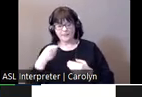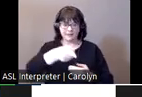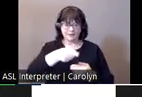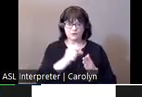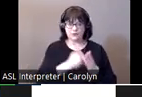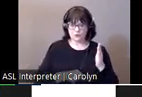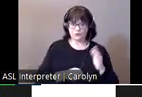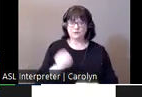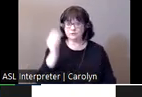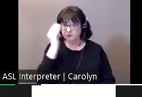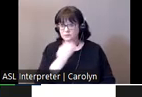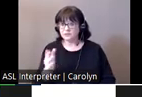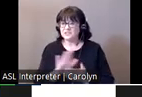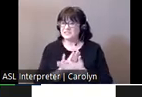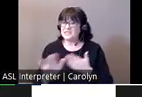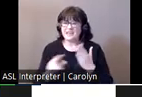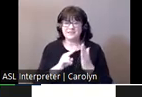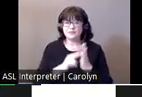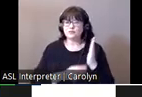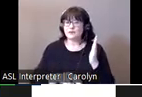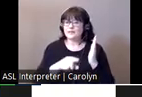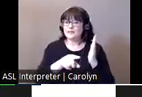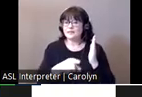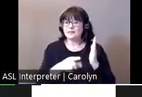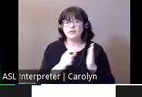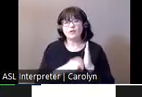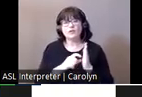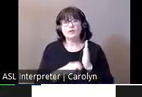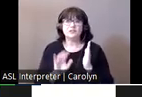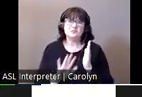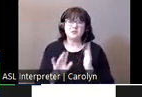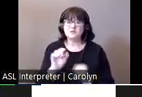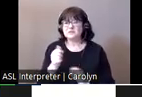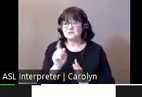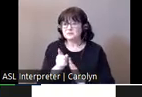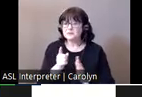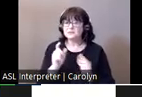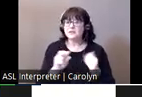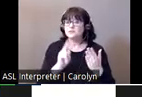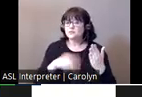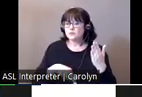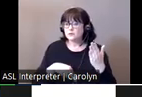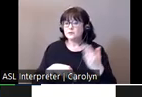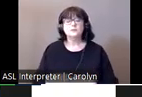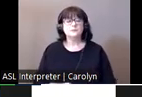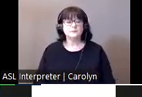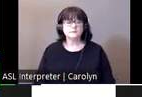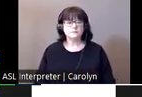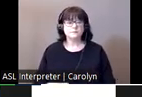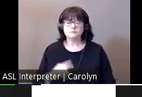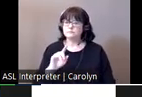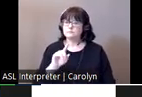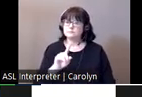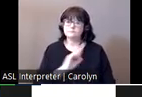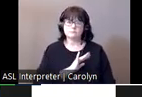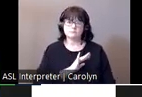read. It takes maybe about 10 minutes to read through it. And it's really an excellent introduction to